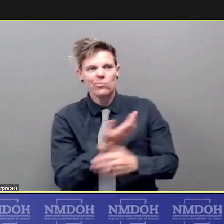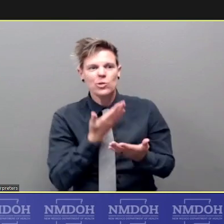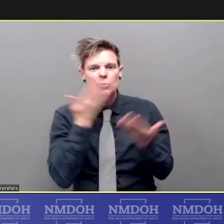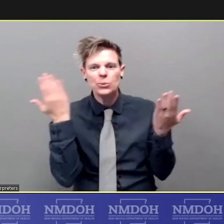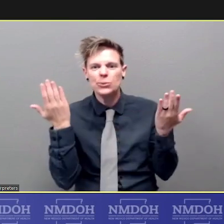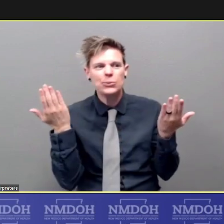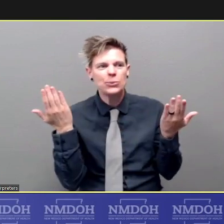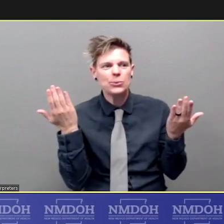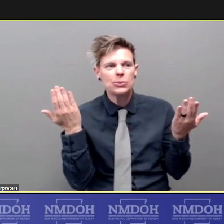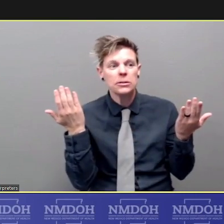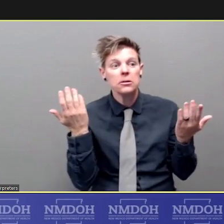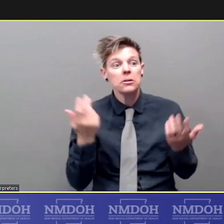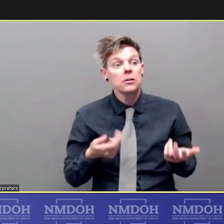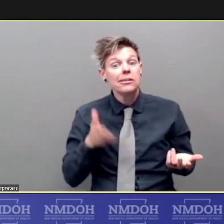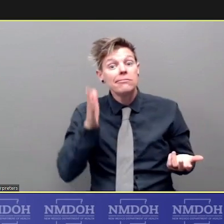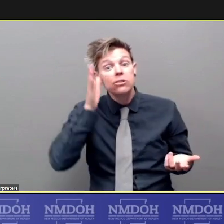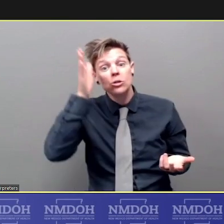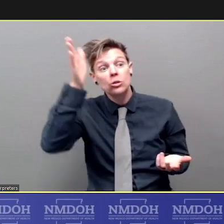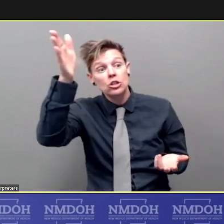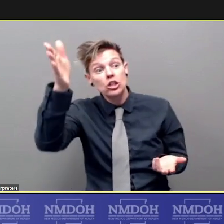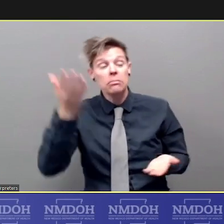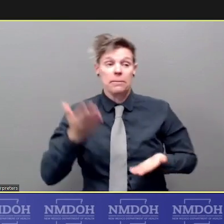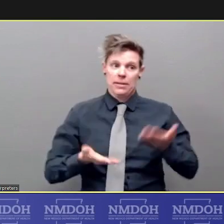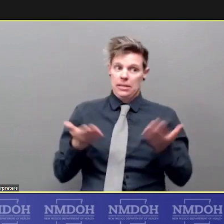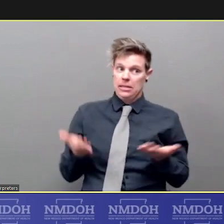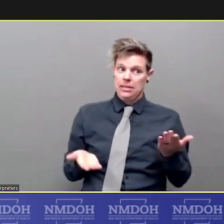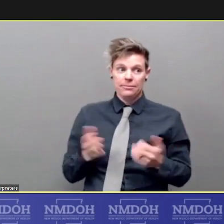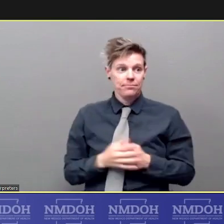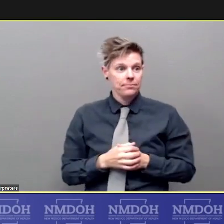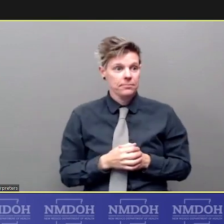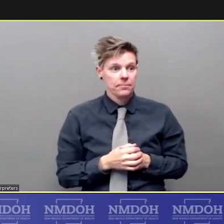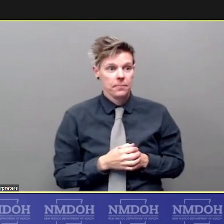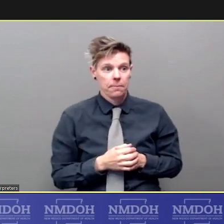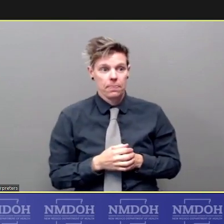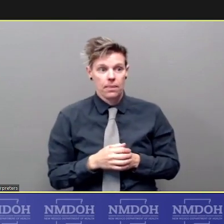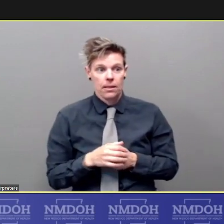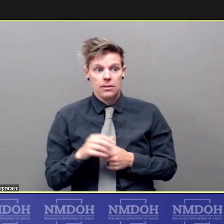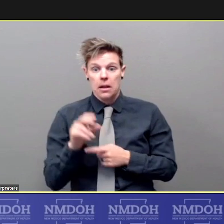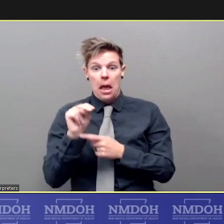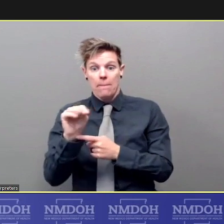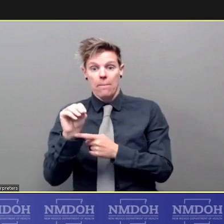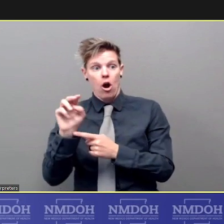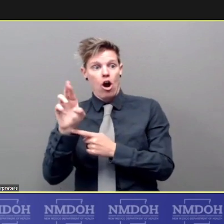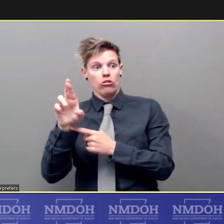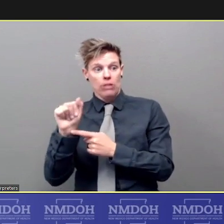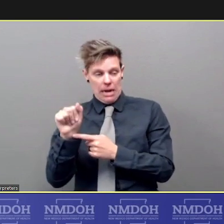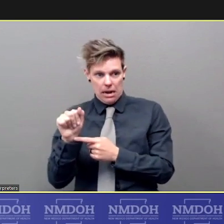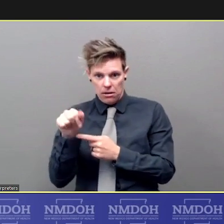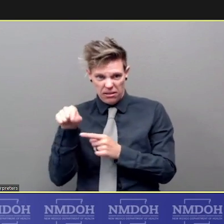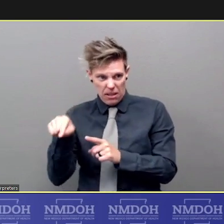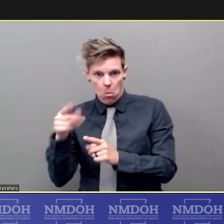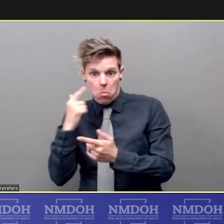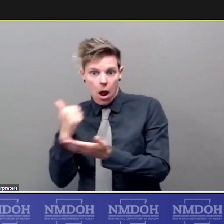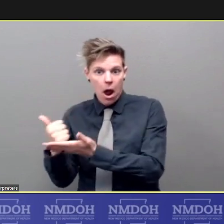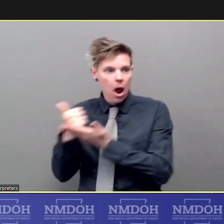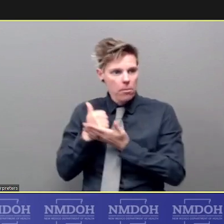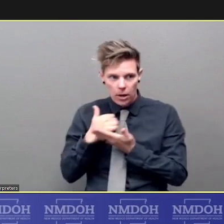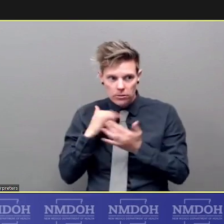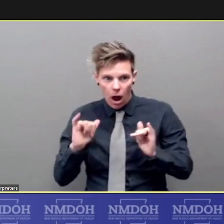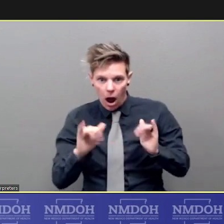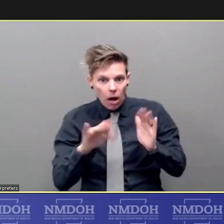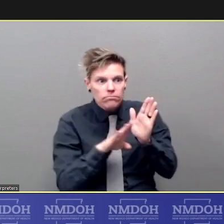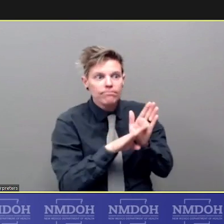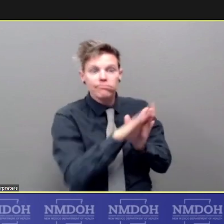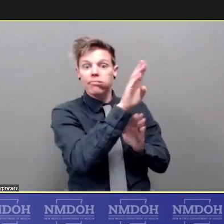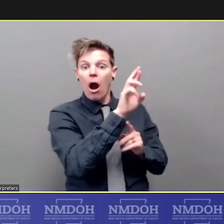the technology we've used with COVID will give us some insight into how to better combat RSV. But just in closing, thank you